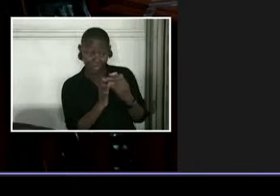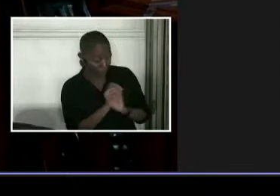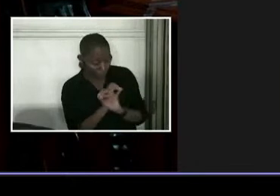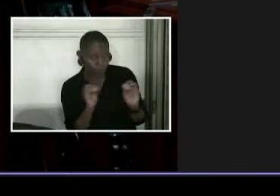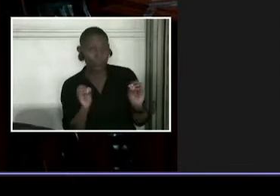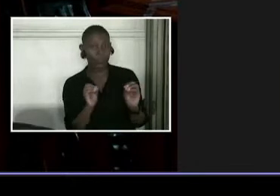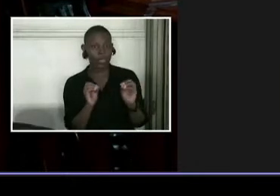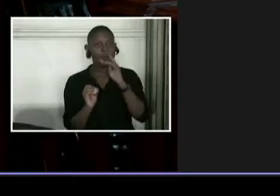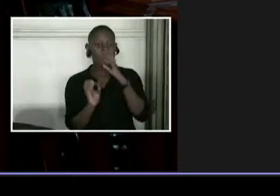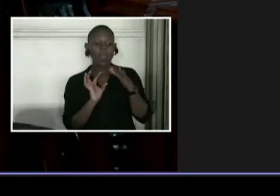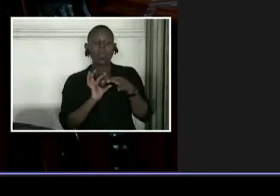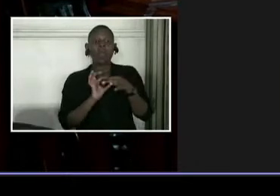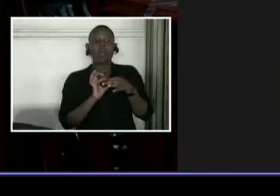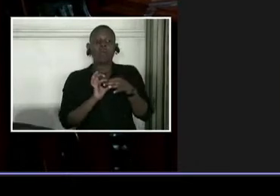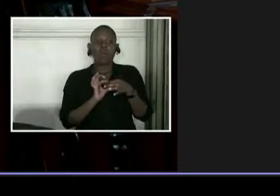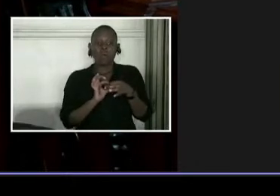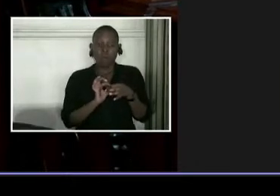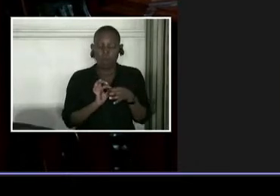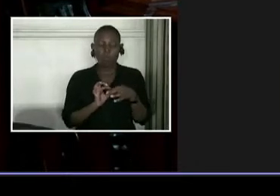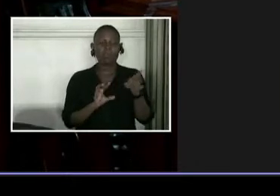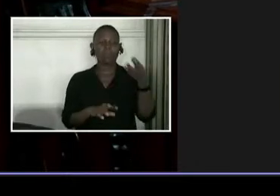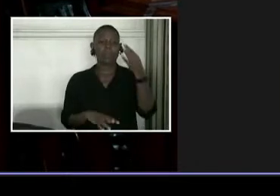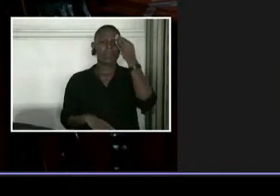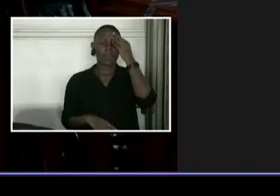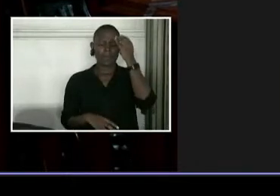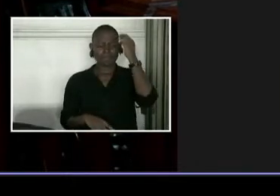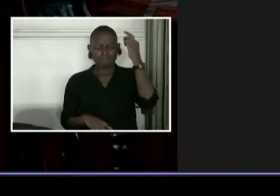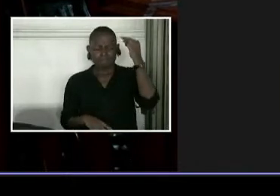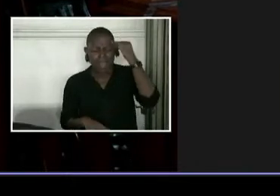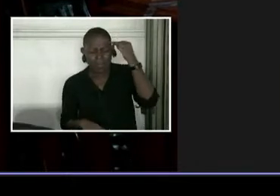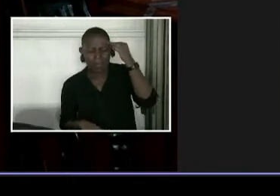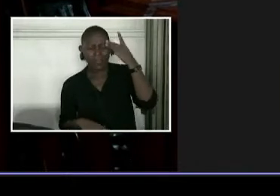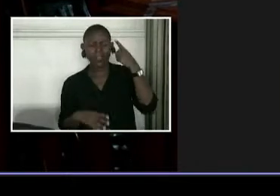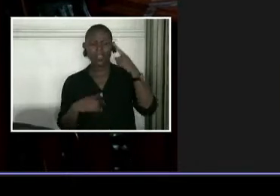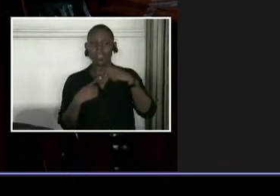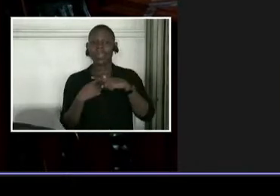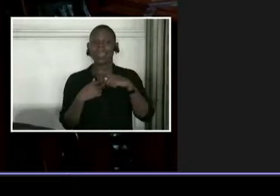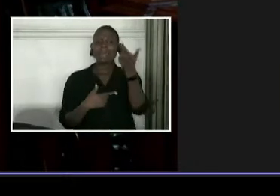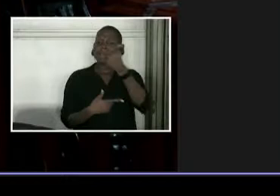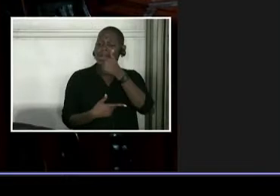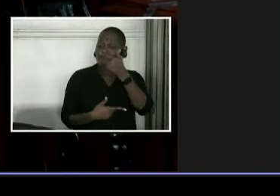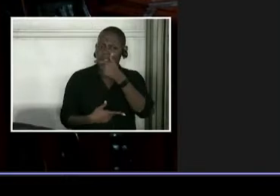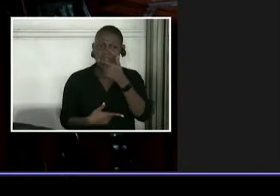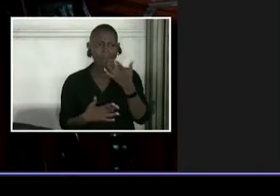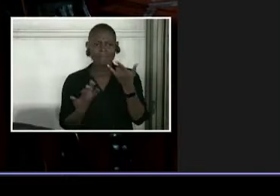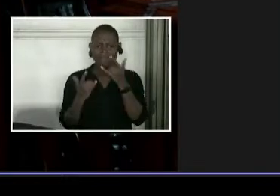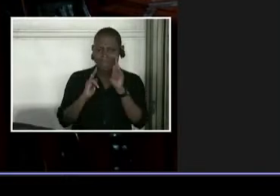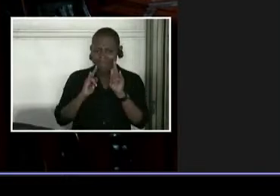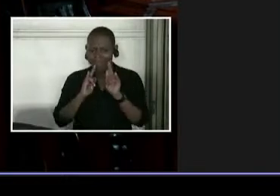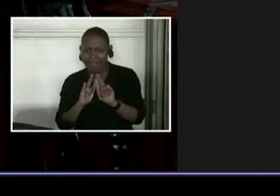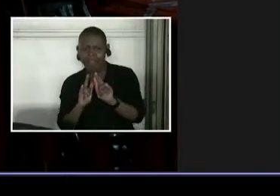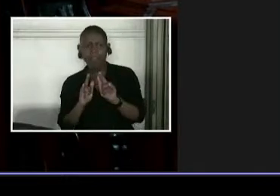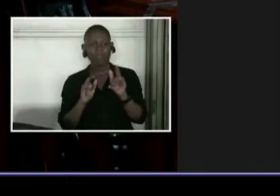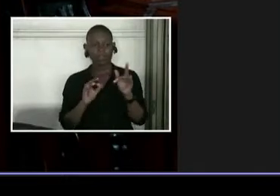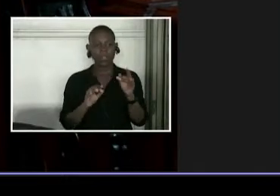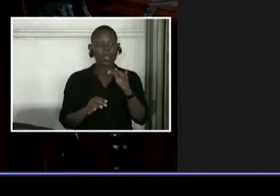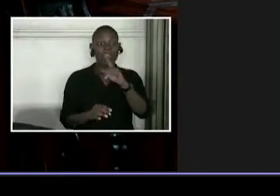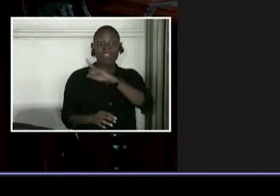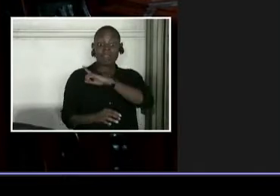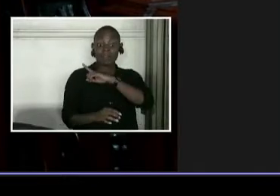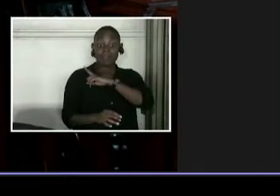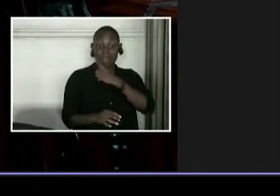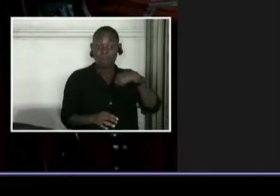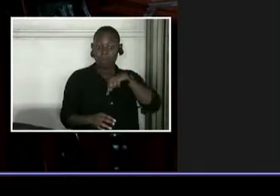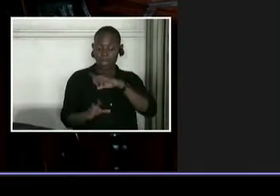where love resides. Home is where memories are created. Home is where laughter never ends. And that's why, as the department, we want